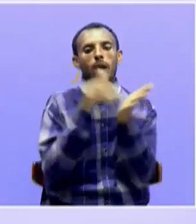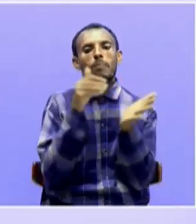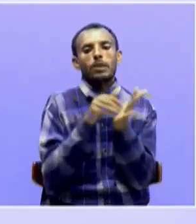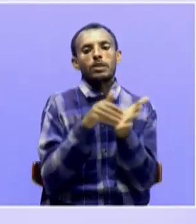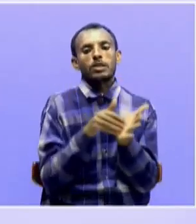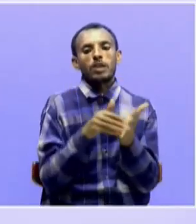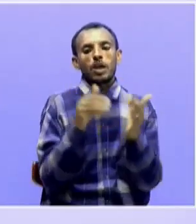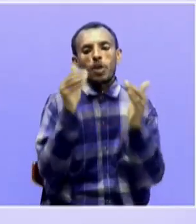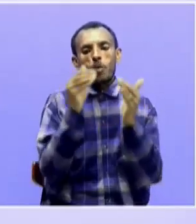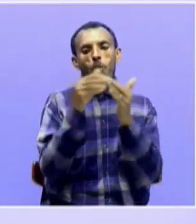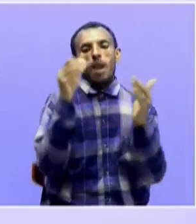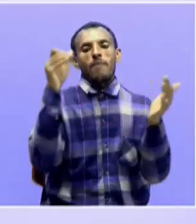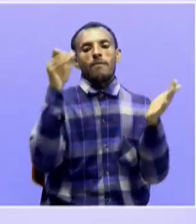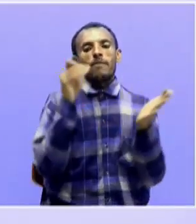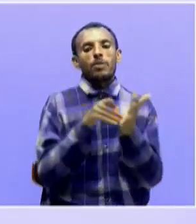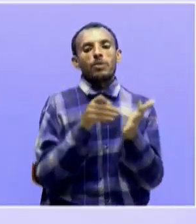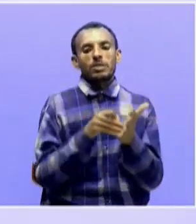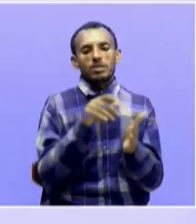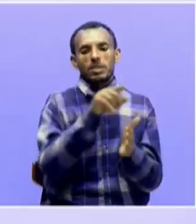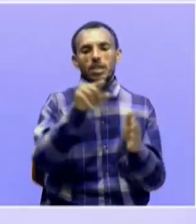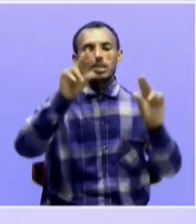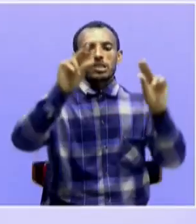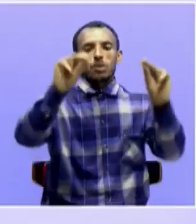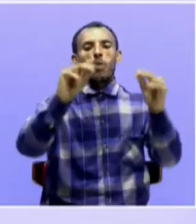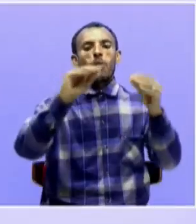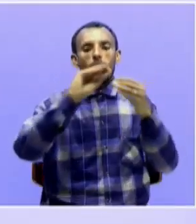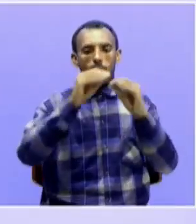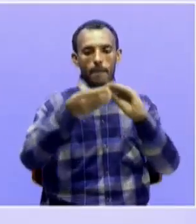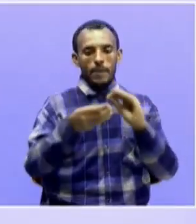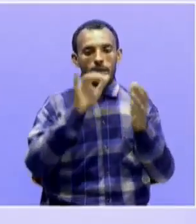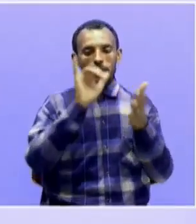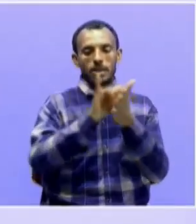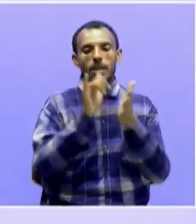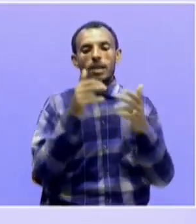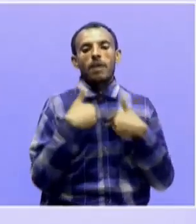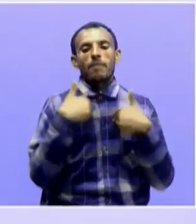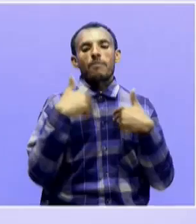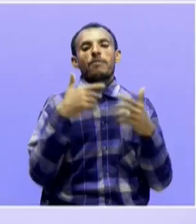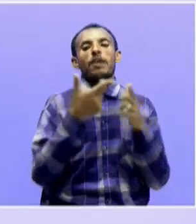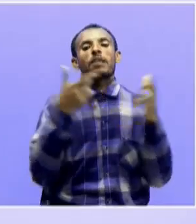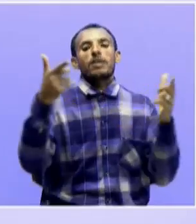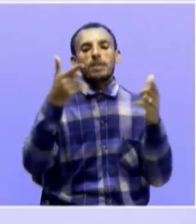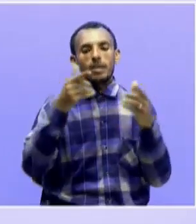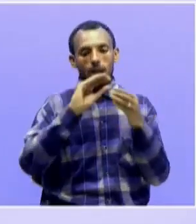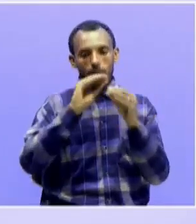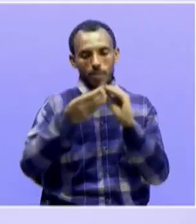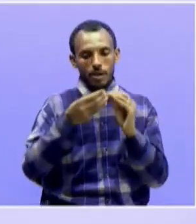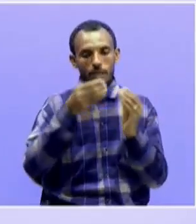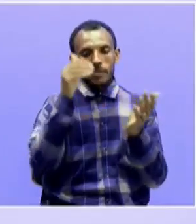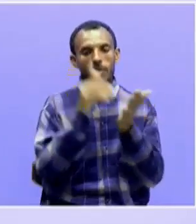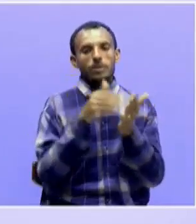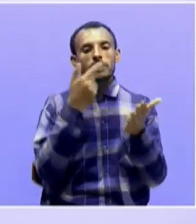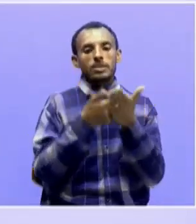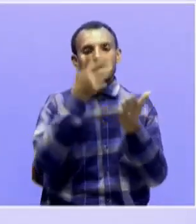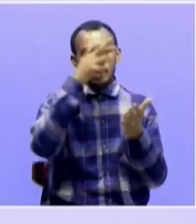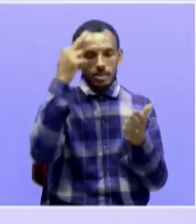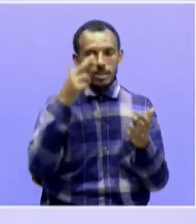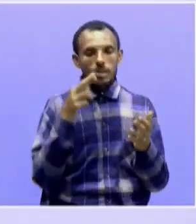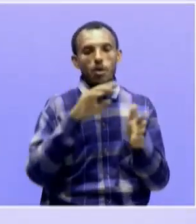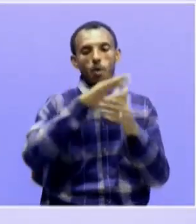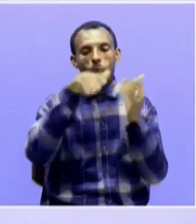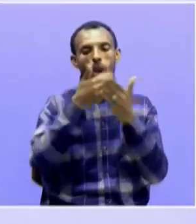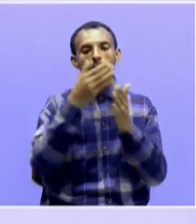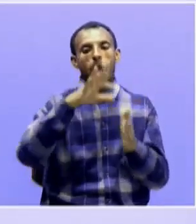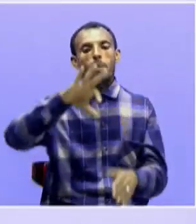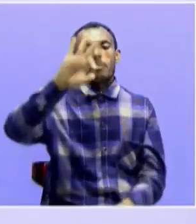equal frequency. There is no number that have the greatest number of frequency. So in this case, since all